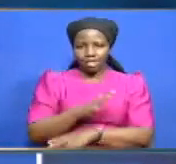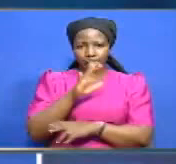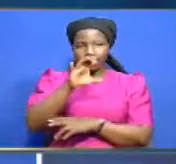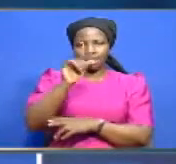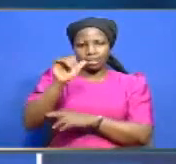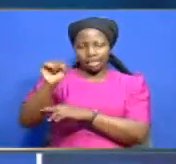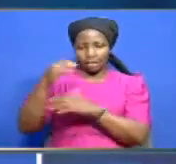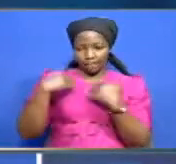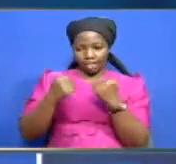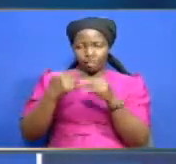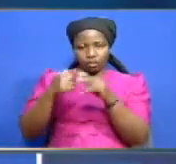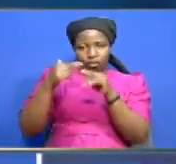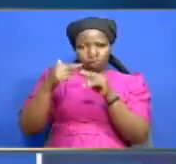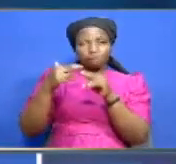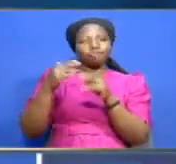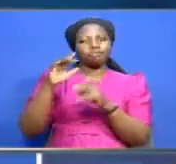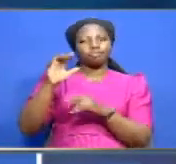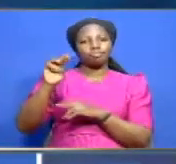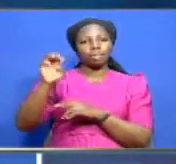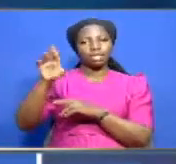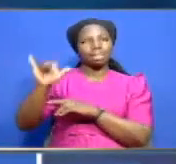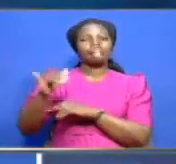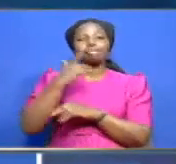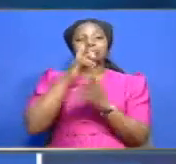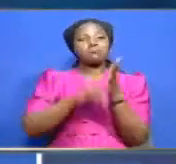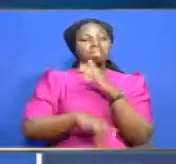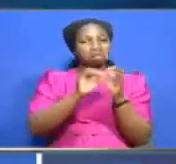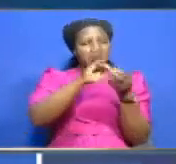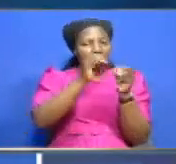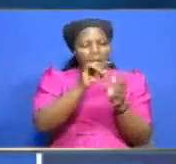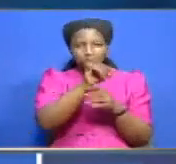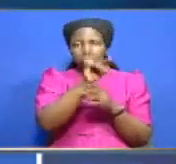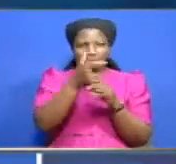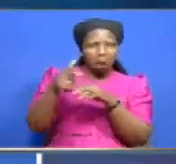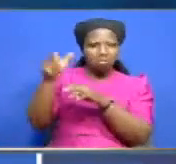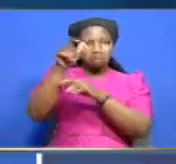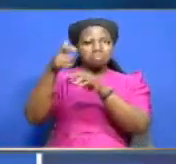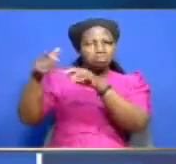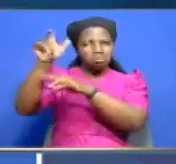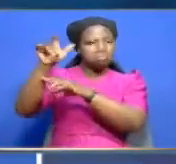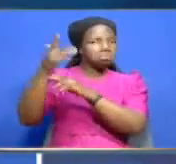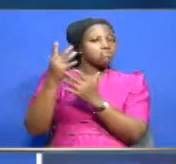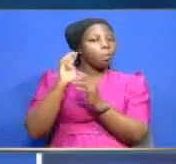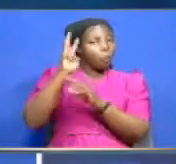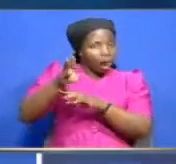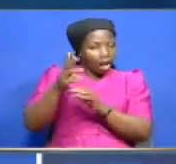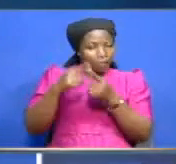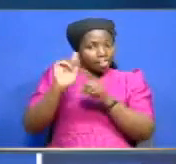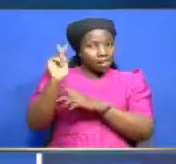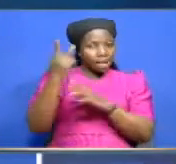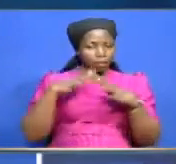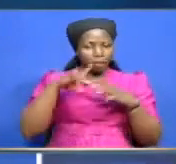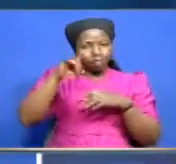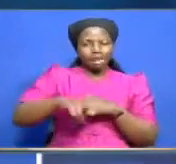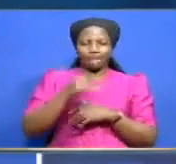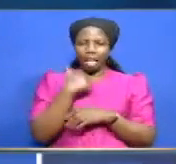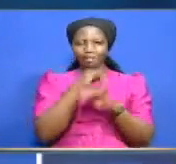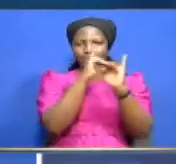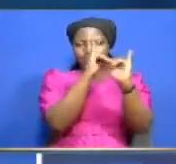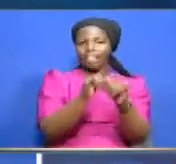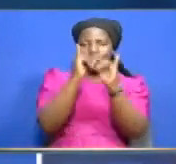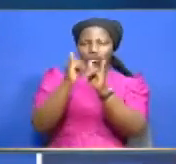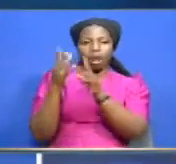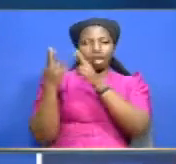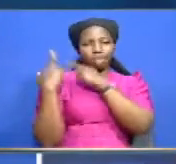Dr. Mwangangi says with the numbers set to rise even further, Kenyans must take individual responsibility. The ministry further